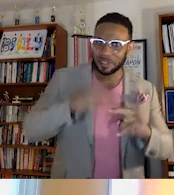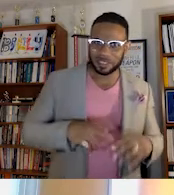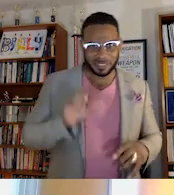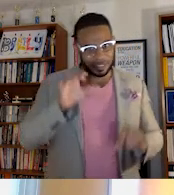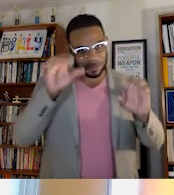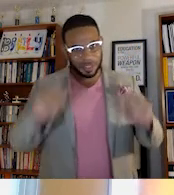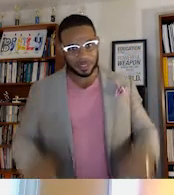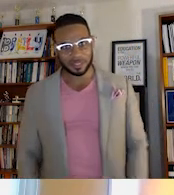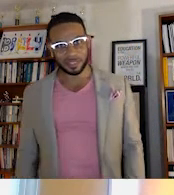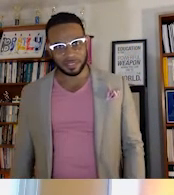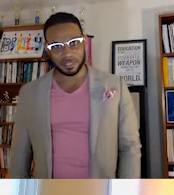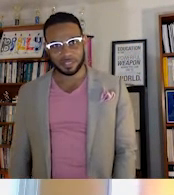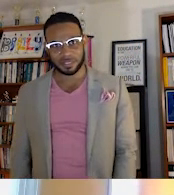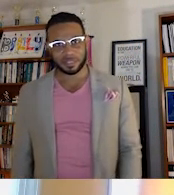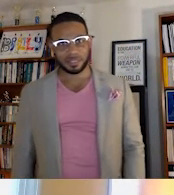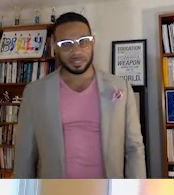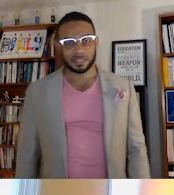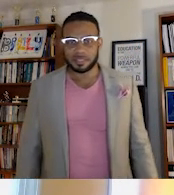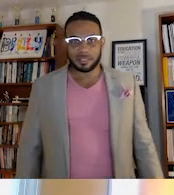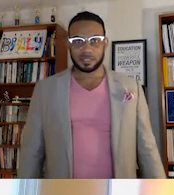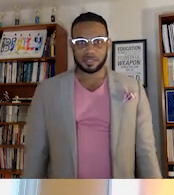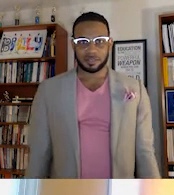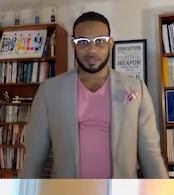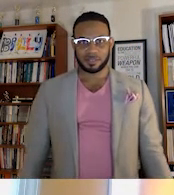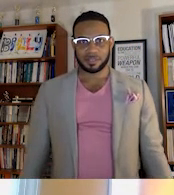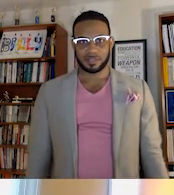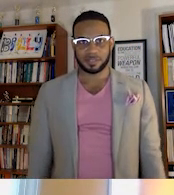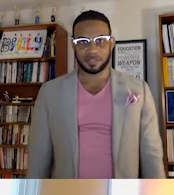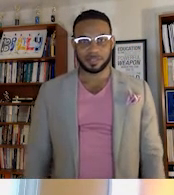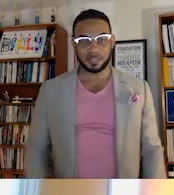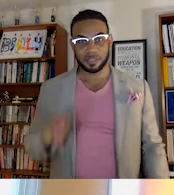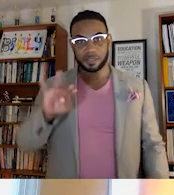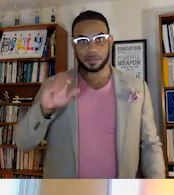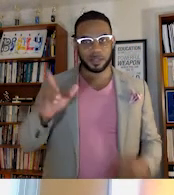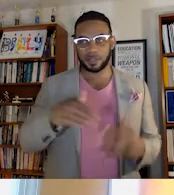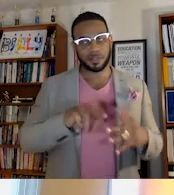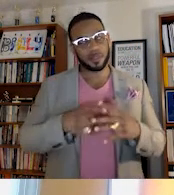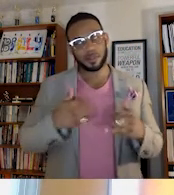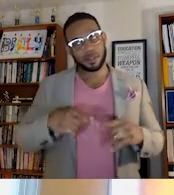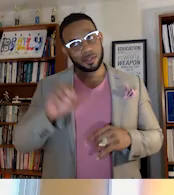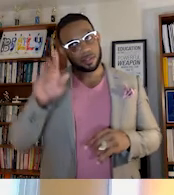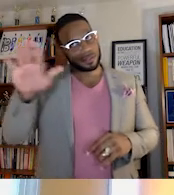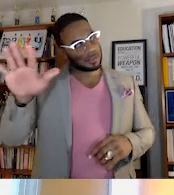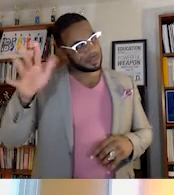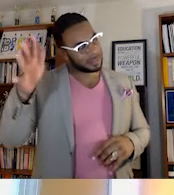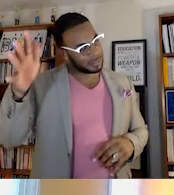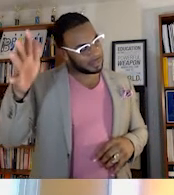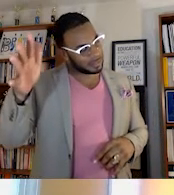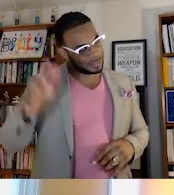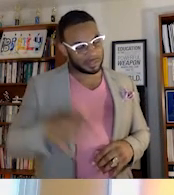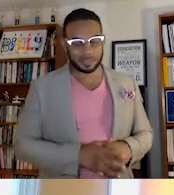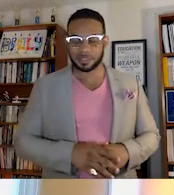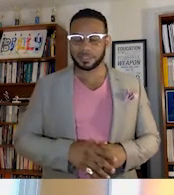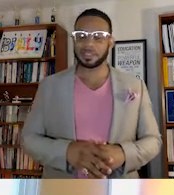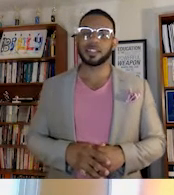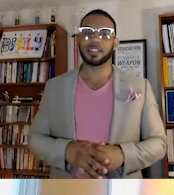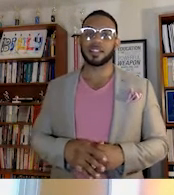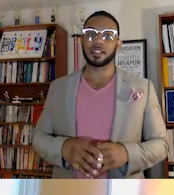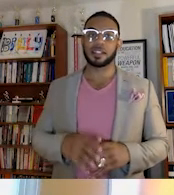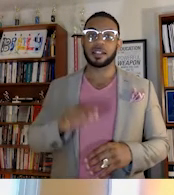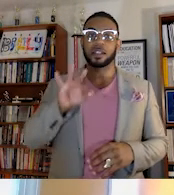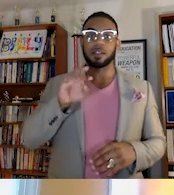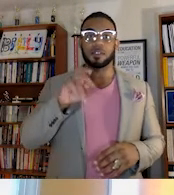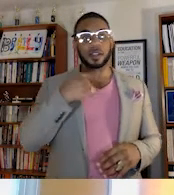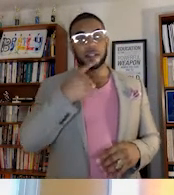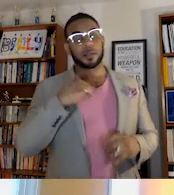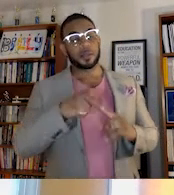is amazing. And then there's So let Michael, don't even start with us. All right, we're not going to let you do that. Frank, tell